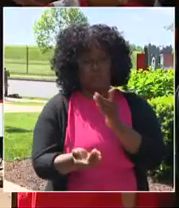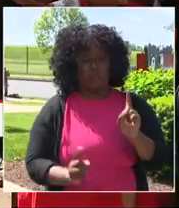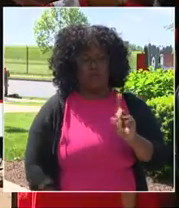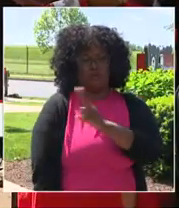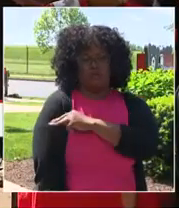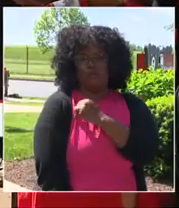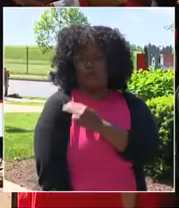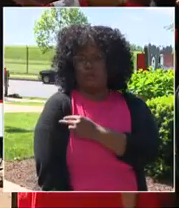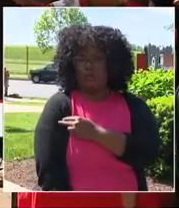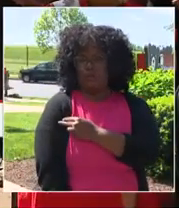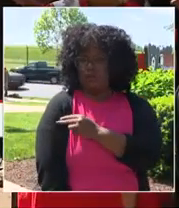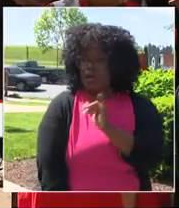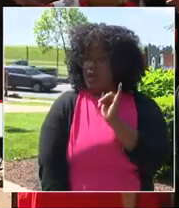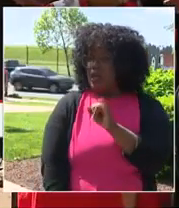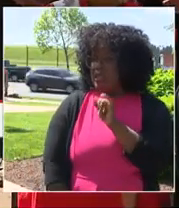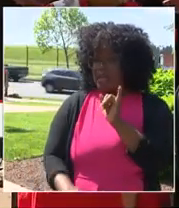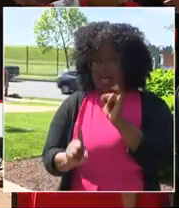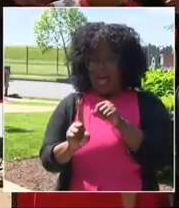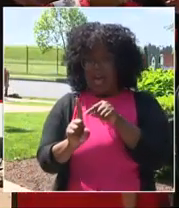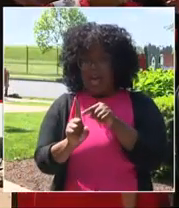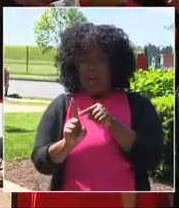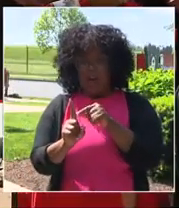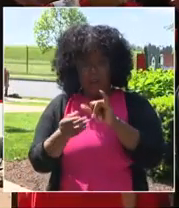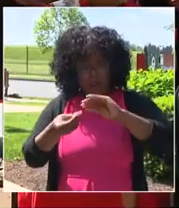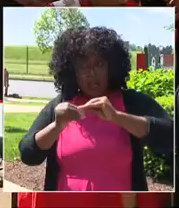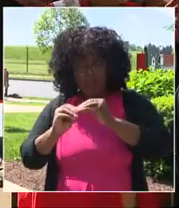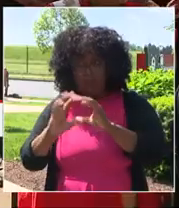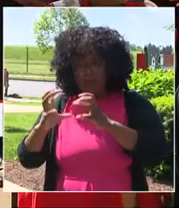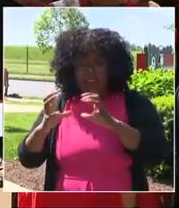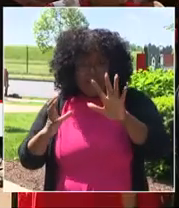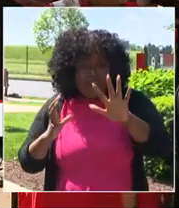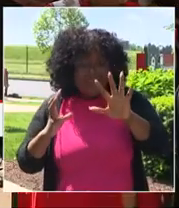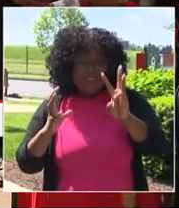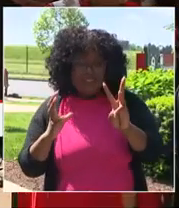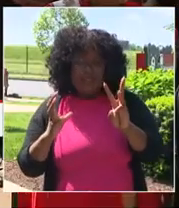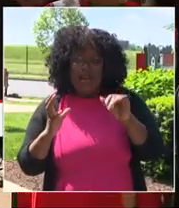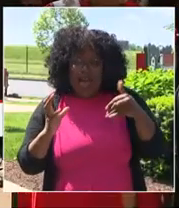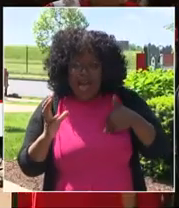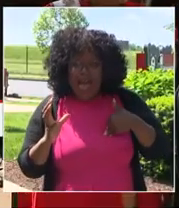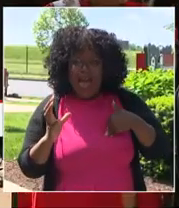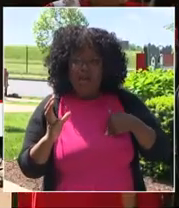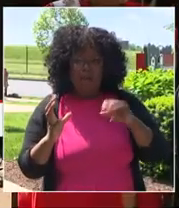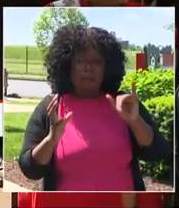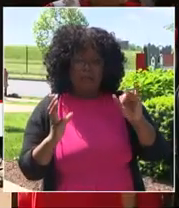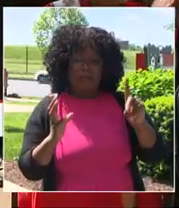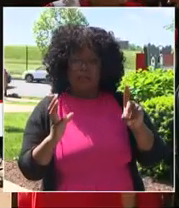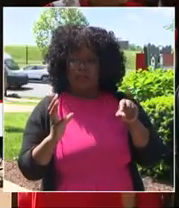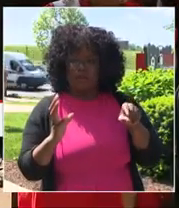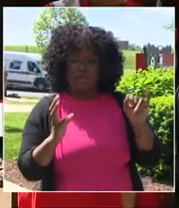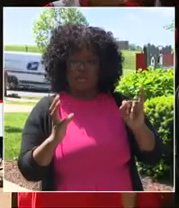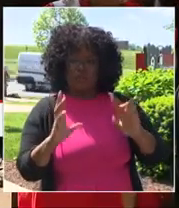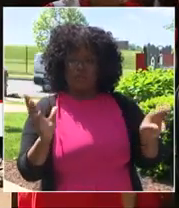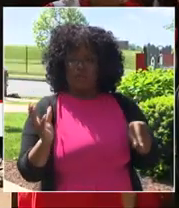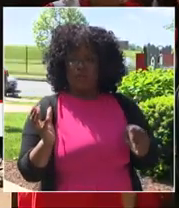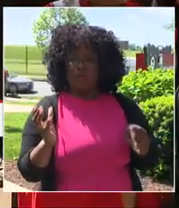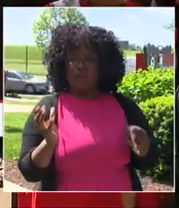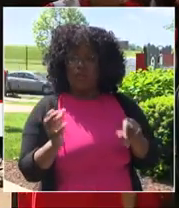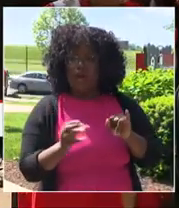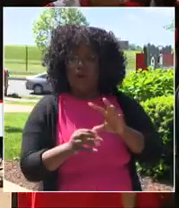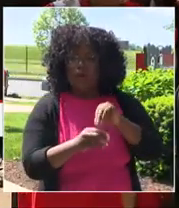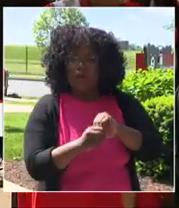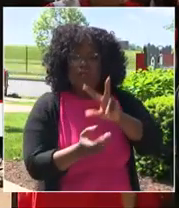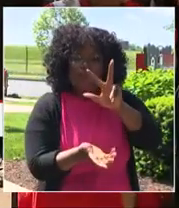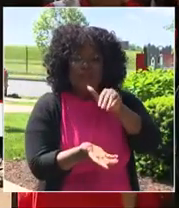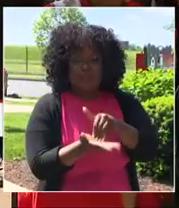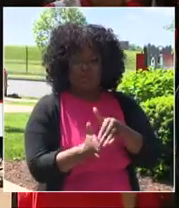patients, or 56%, were Medicaid insured. These patients included 3,000 children, many of whom came here